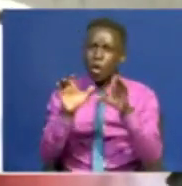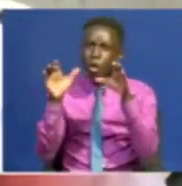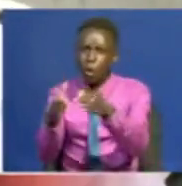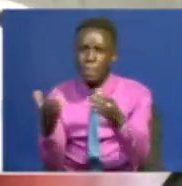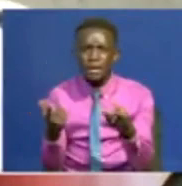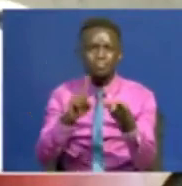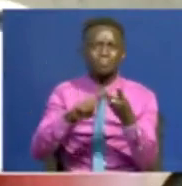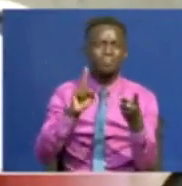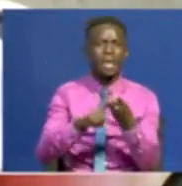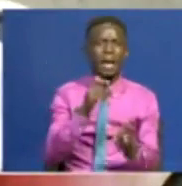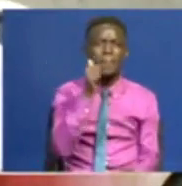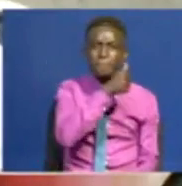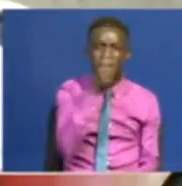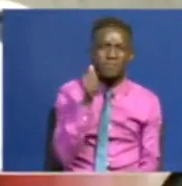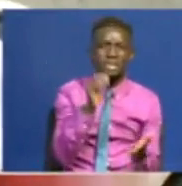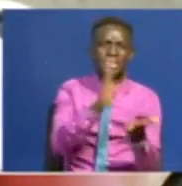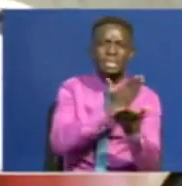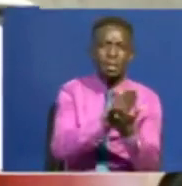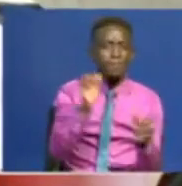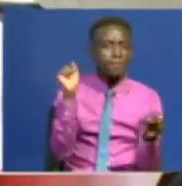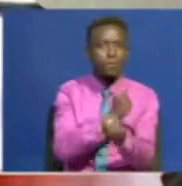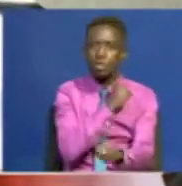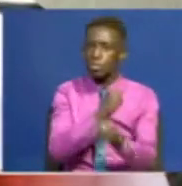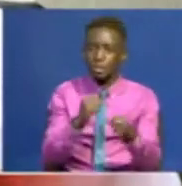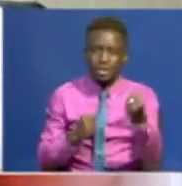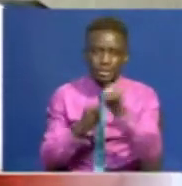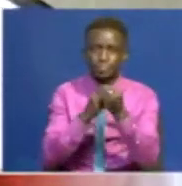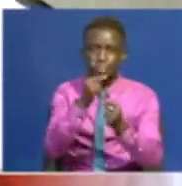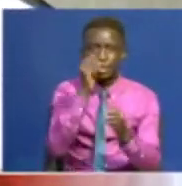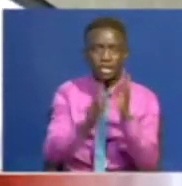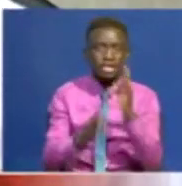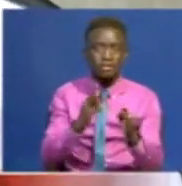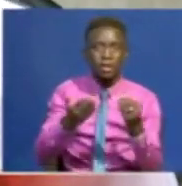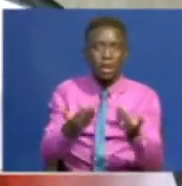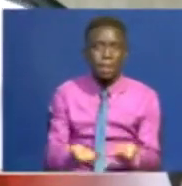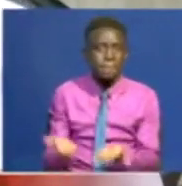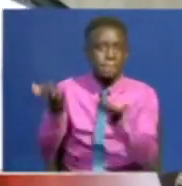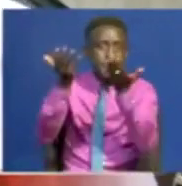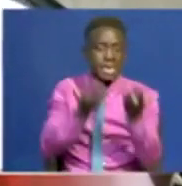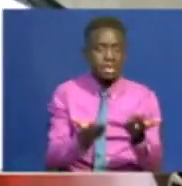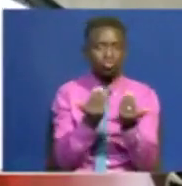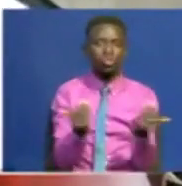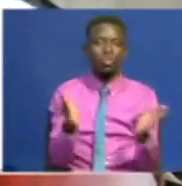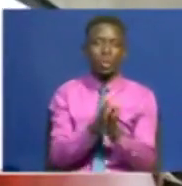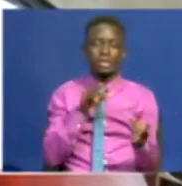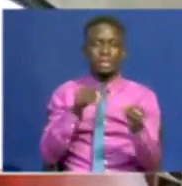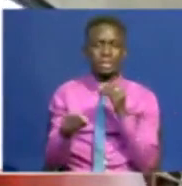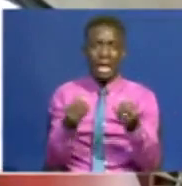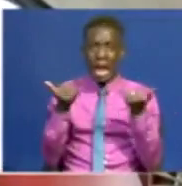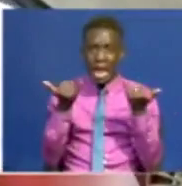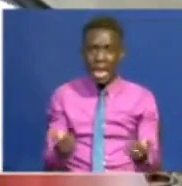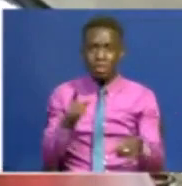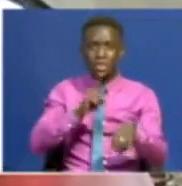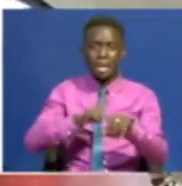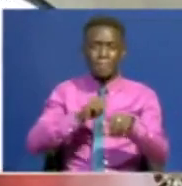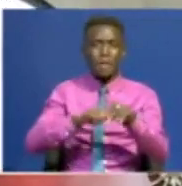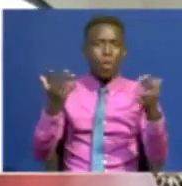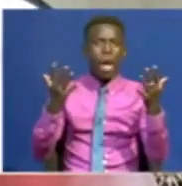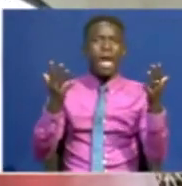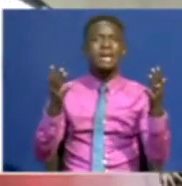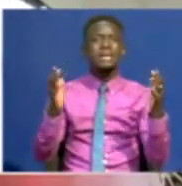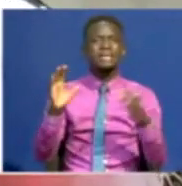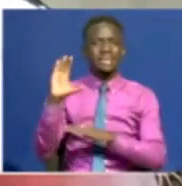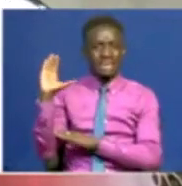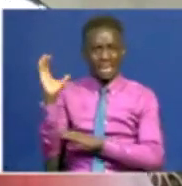private sector cannot support you if you don't bring out your child with a disability. So during this Christmas season, as a way of giving also as a